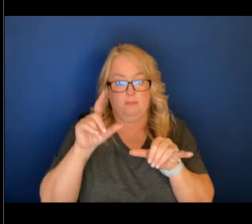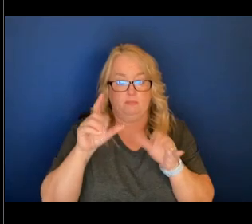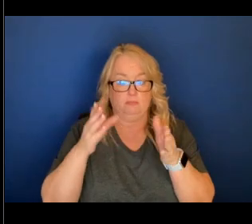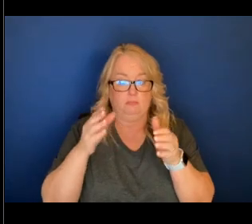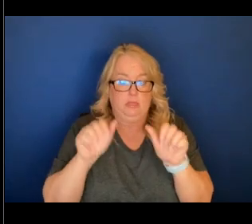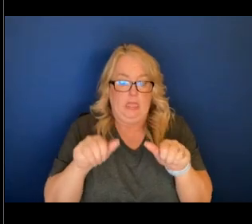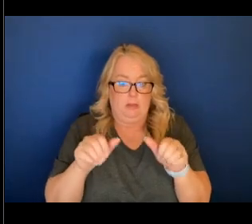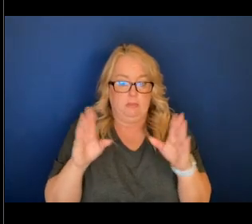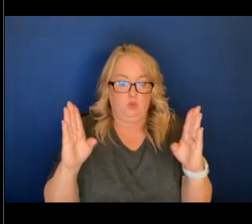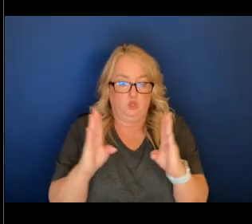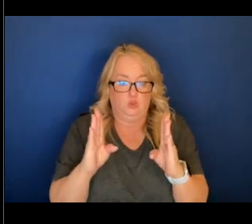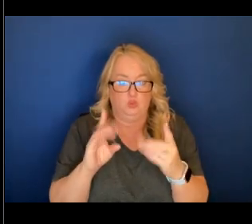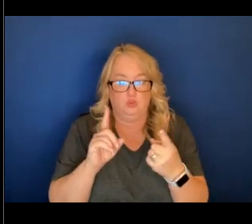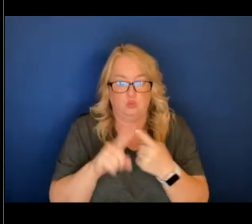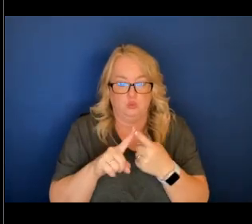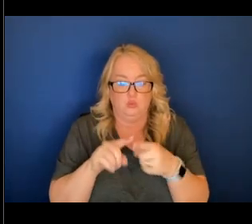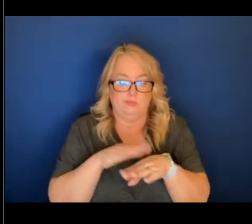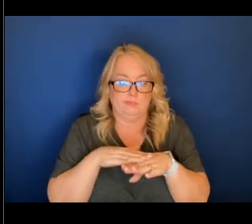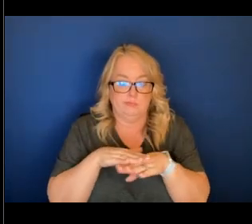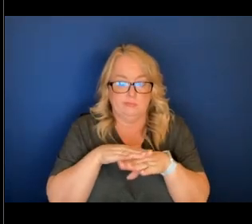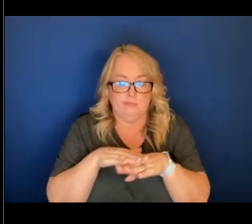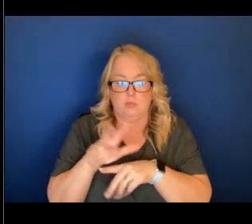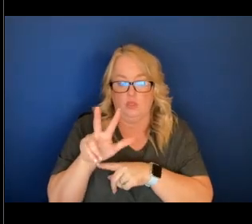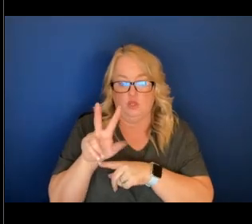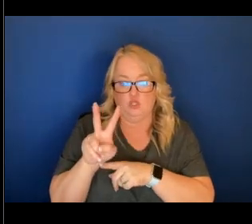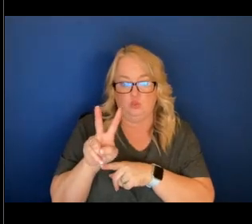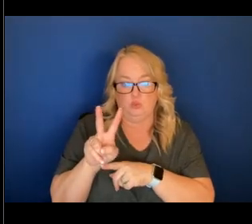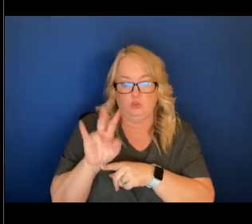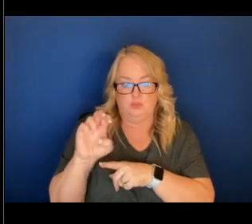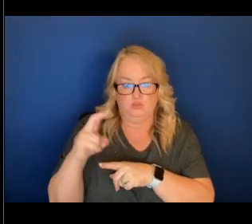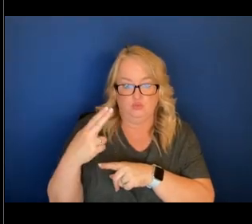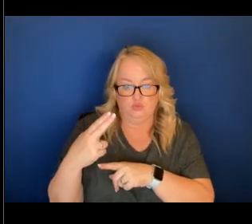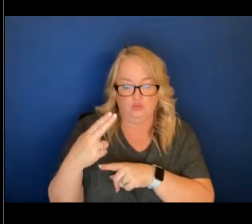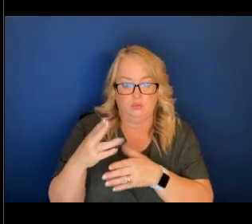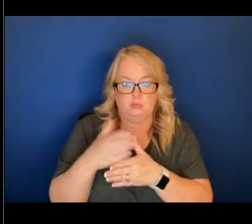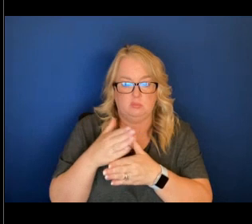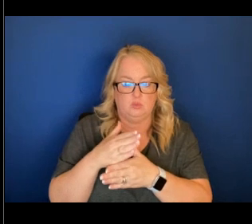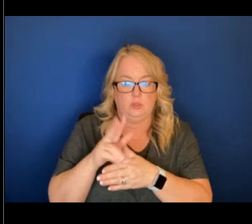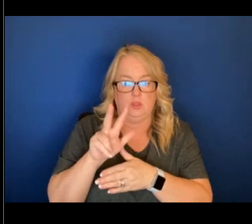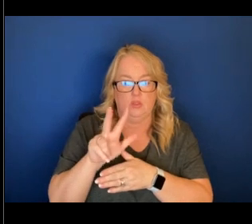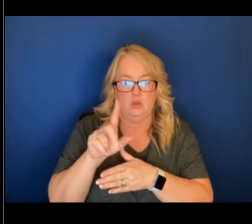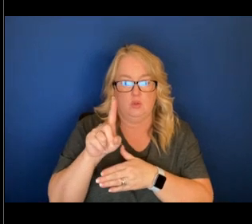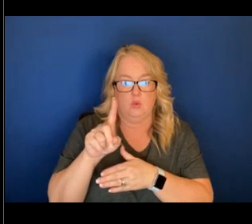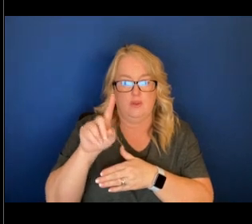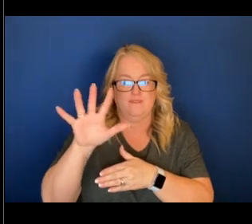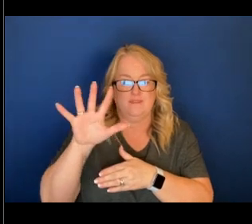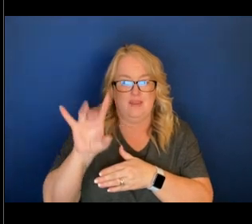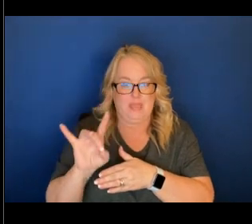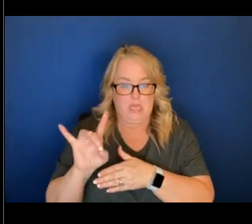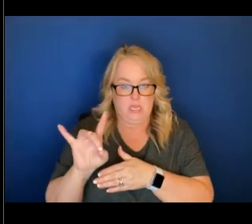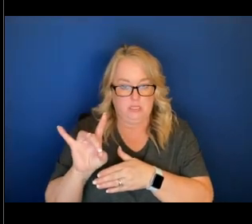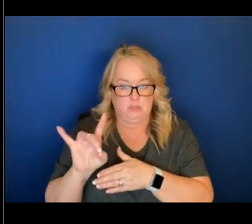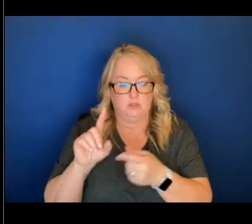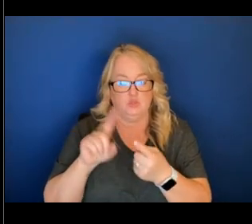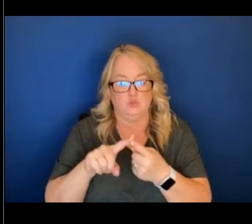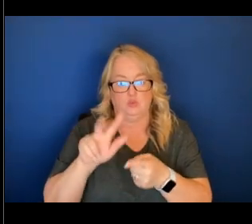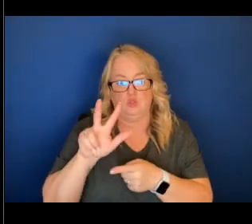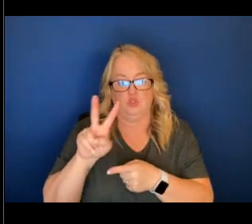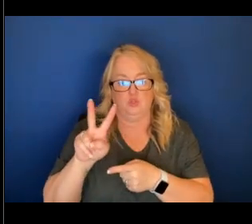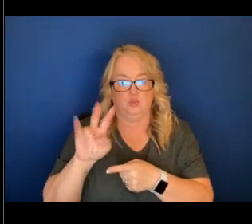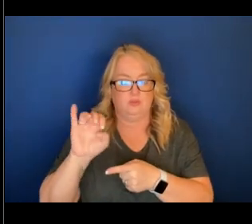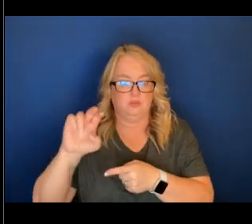nominal 32 inches, which is between 31 and 5/8 of a quarter of an inch to 32